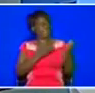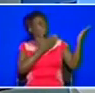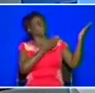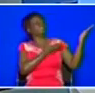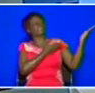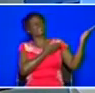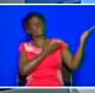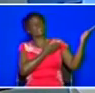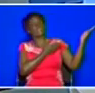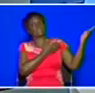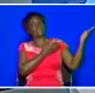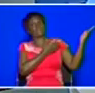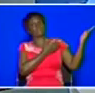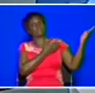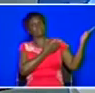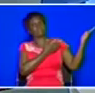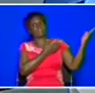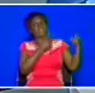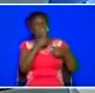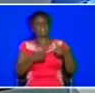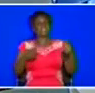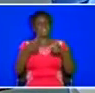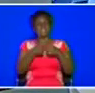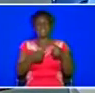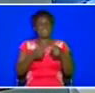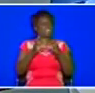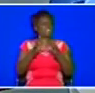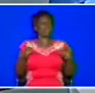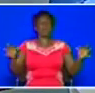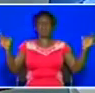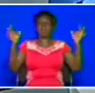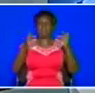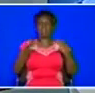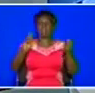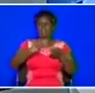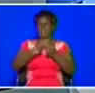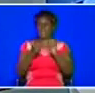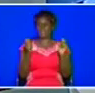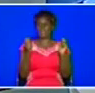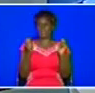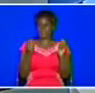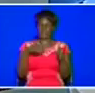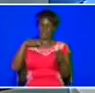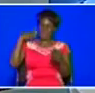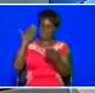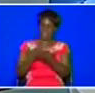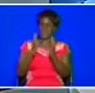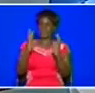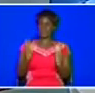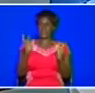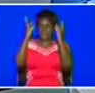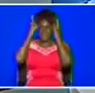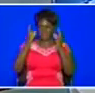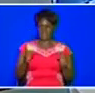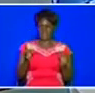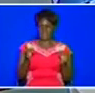that So it's been a number of years. It's been repeated and repeated. Absolutely. And it's okay. So some great stuff. Thank you for that. That verdict we